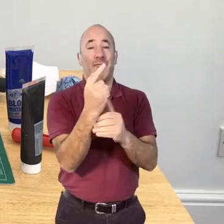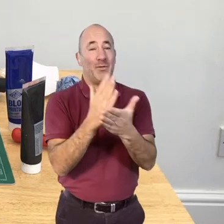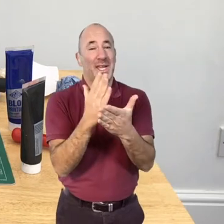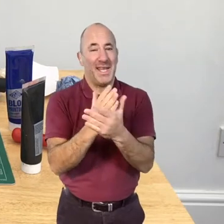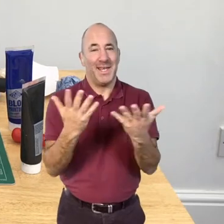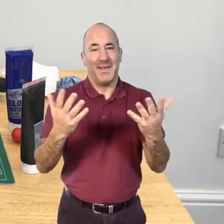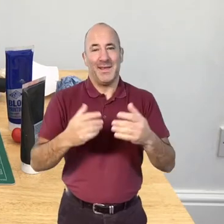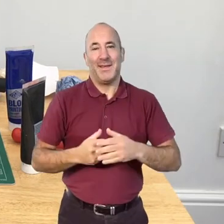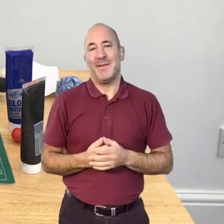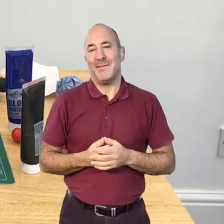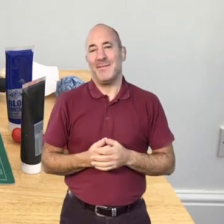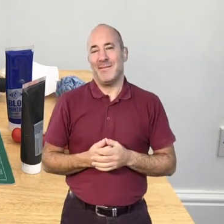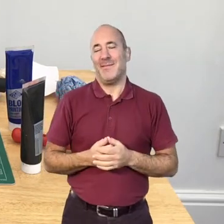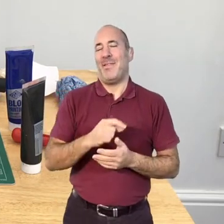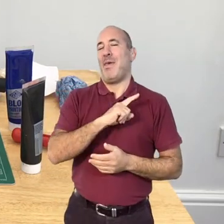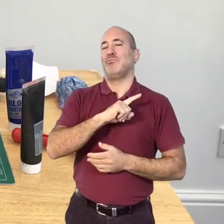you feel